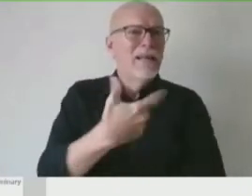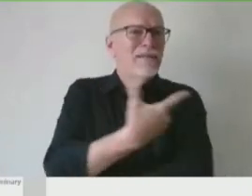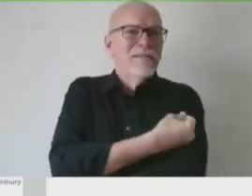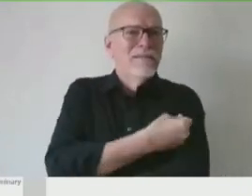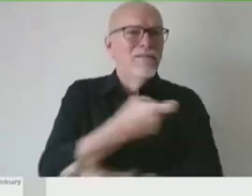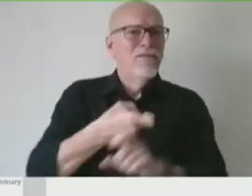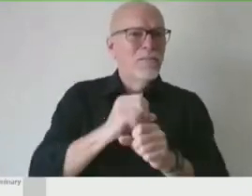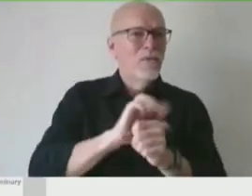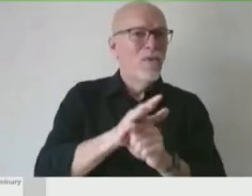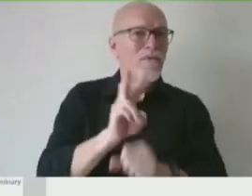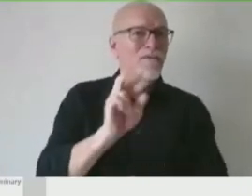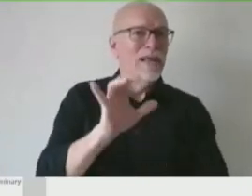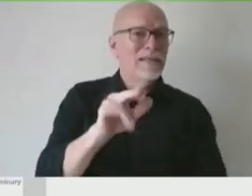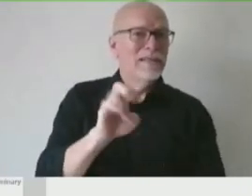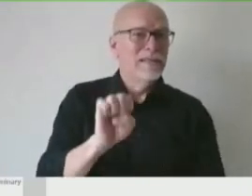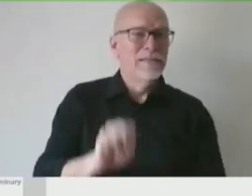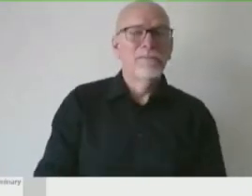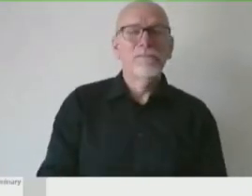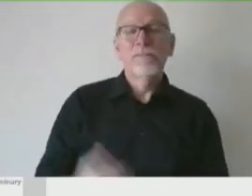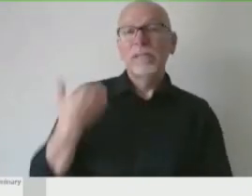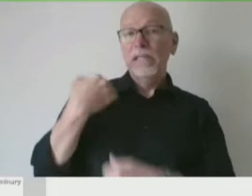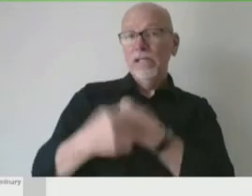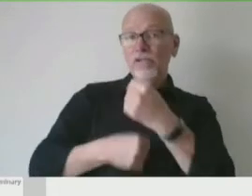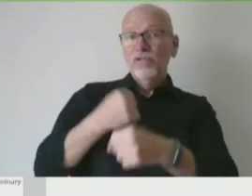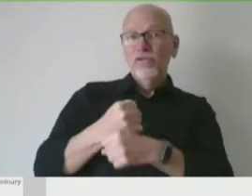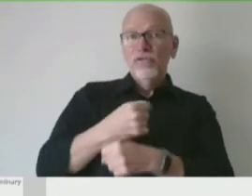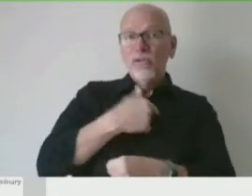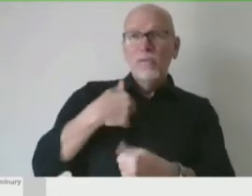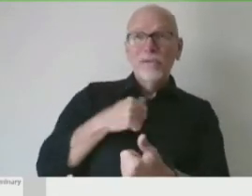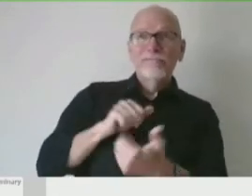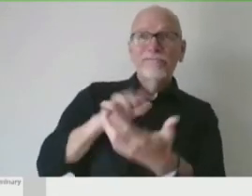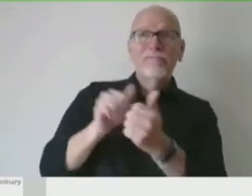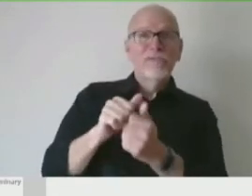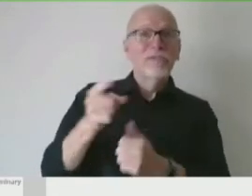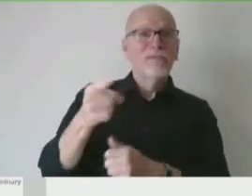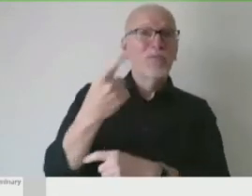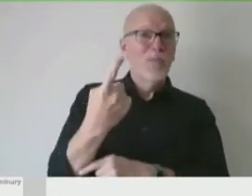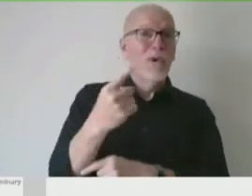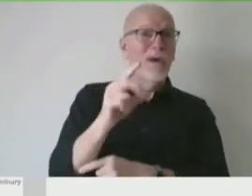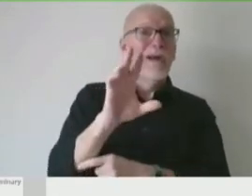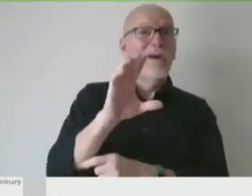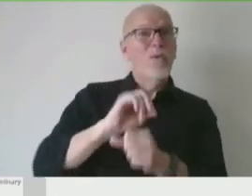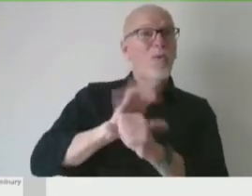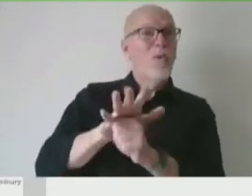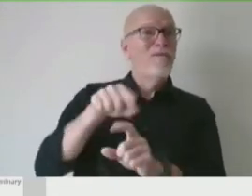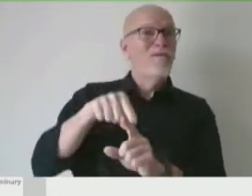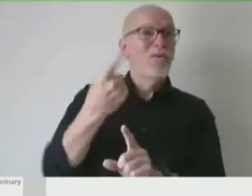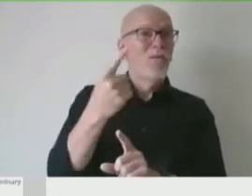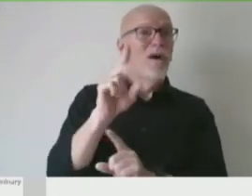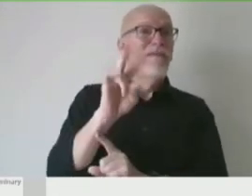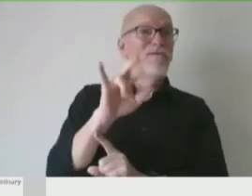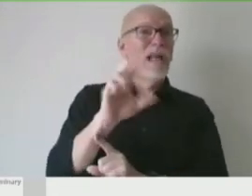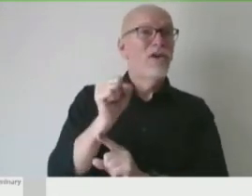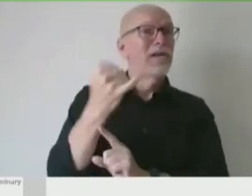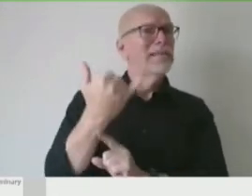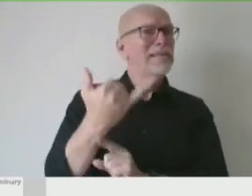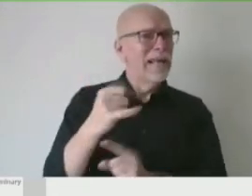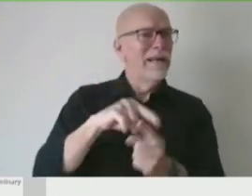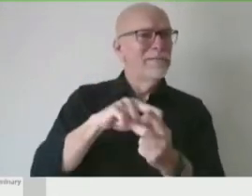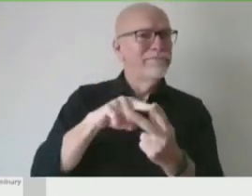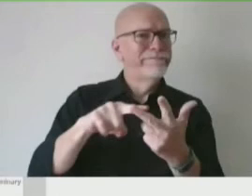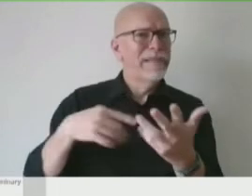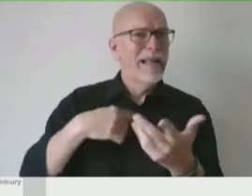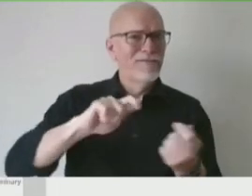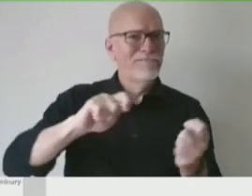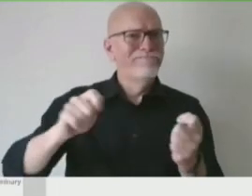COVID-19 vaccine. A year ago, we were dealing with one strain of the virus that caused COVID-19. Today, we're battling multiple